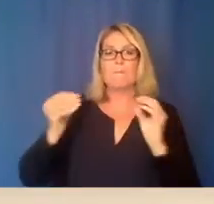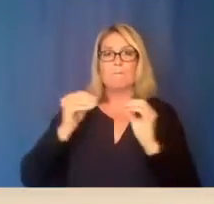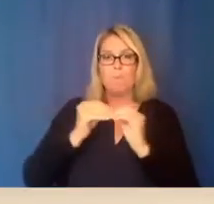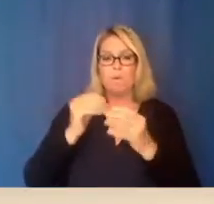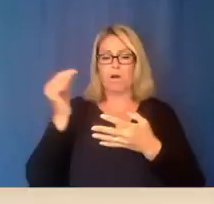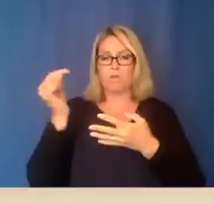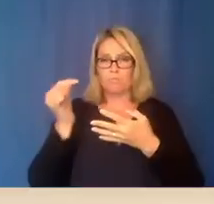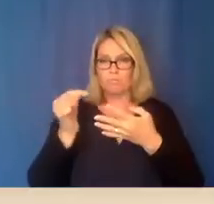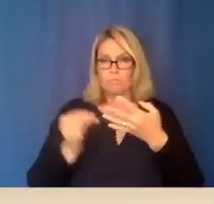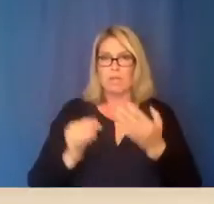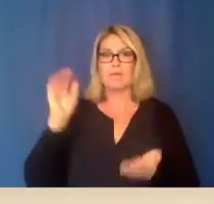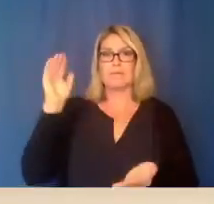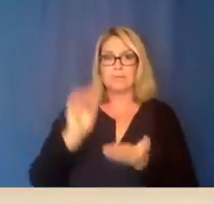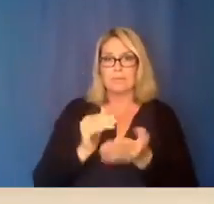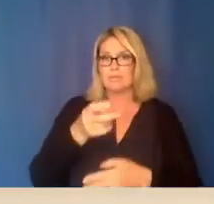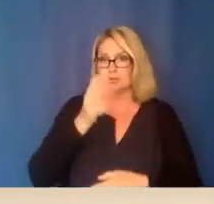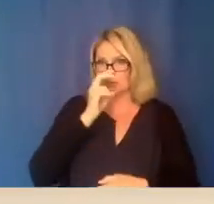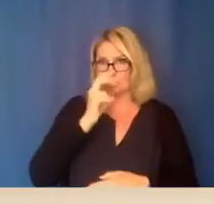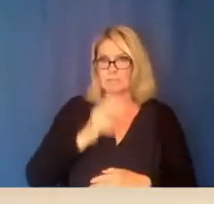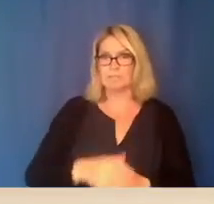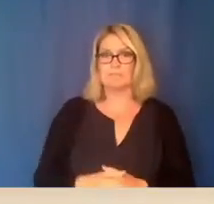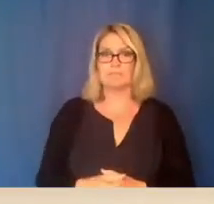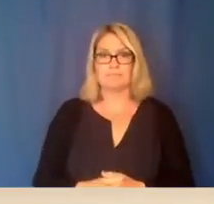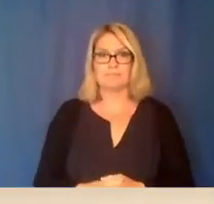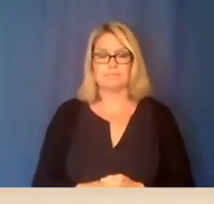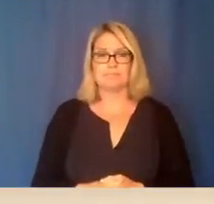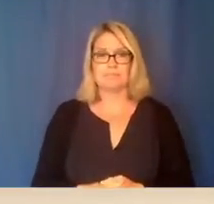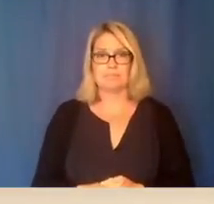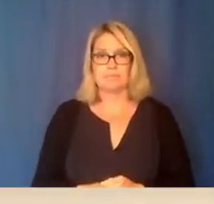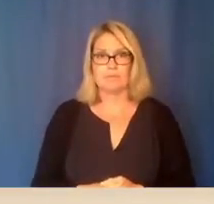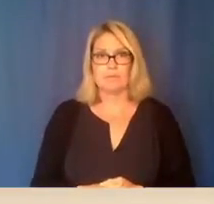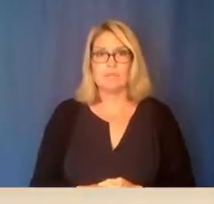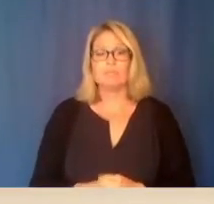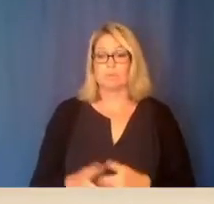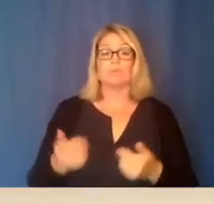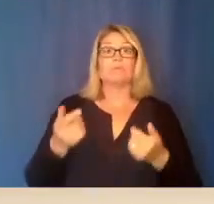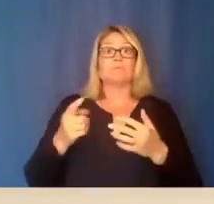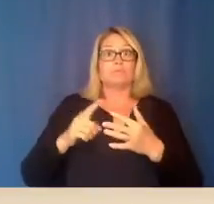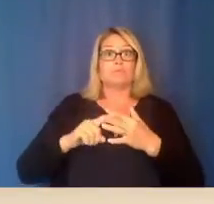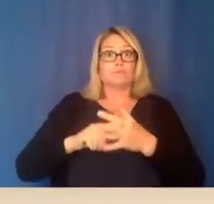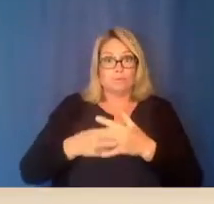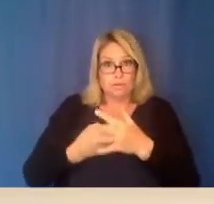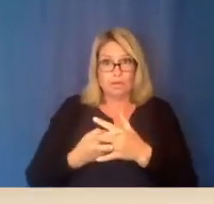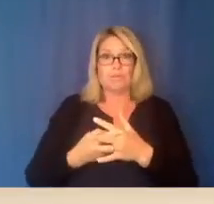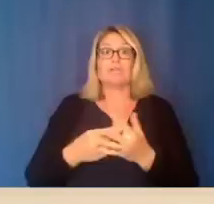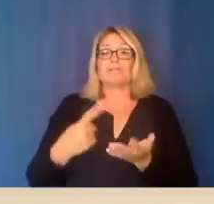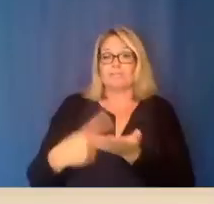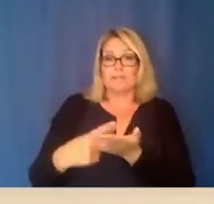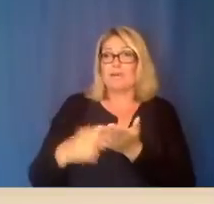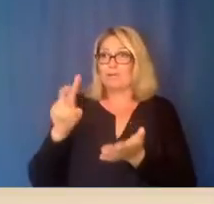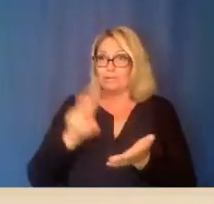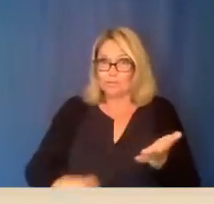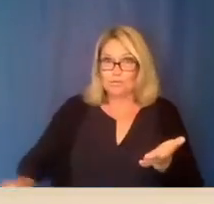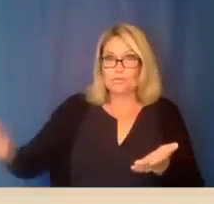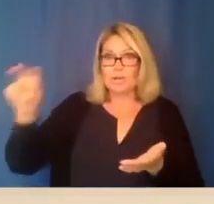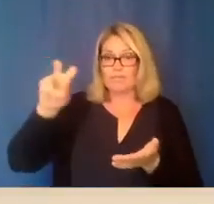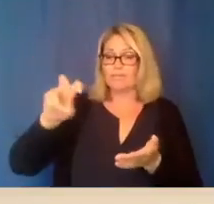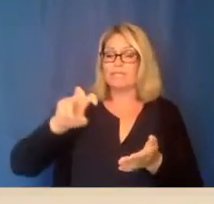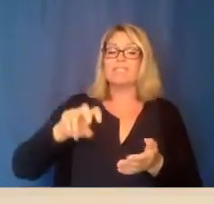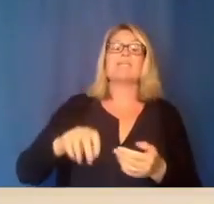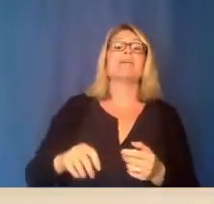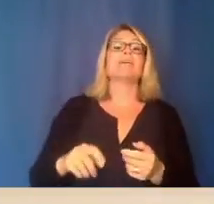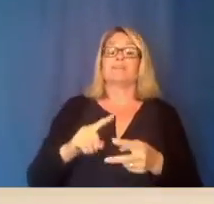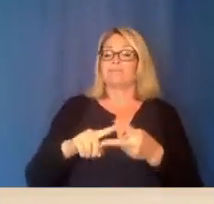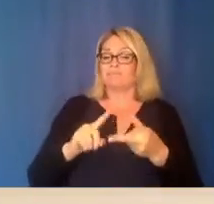think we've been waiting for the day where we could begin talking about easing masks, travel restrictions, and taking steps to demonstrate that